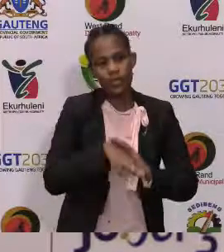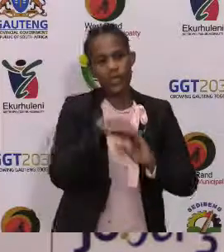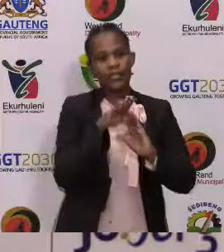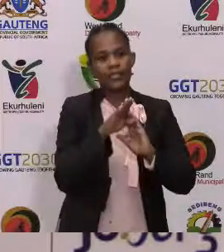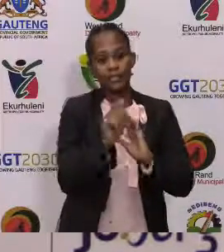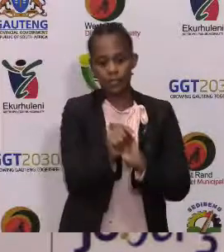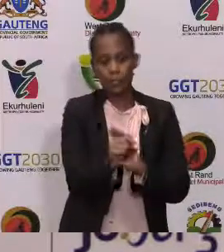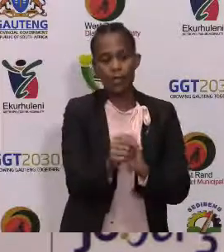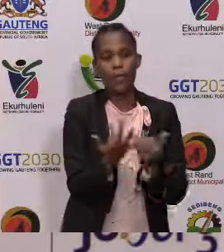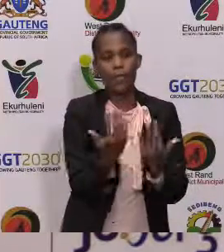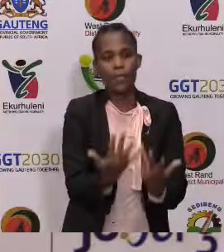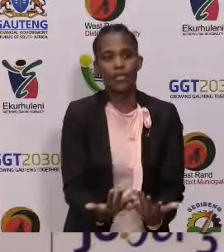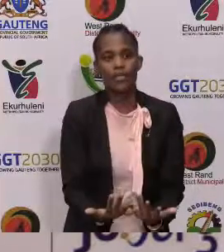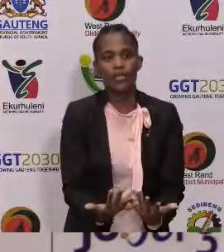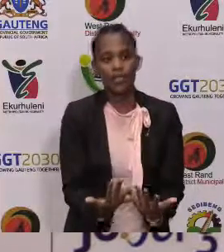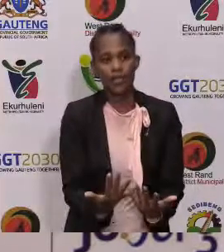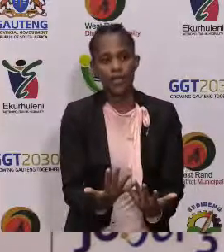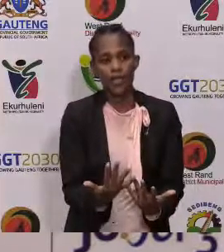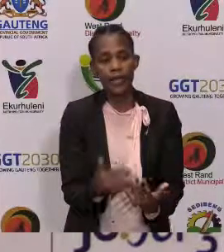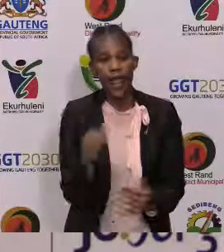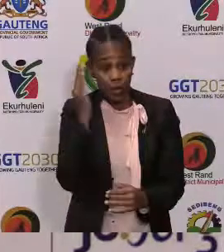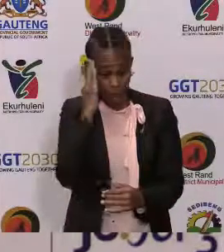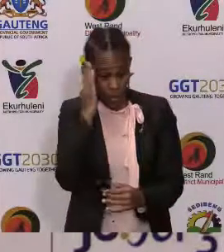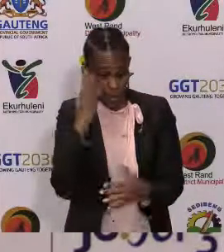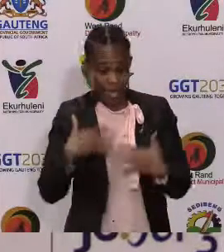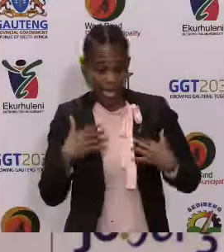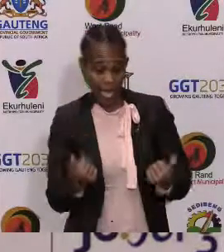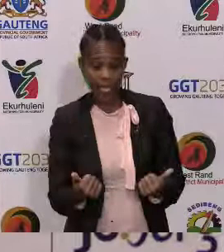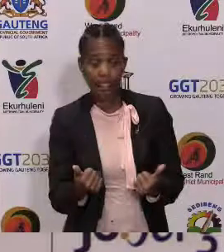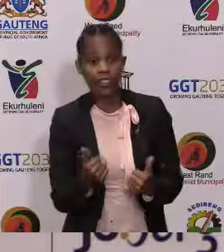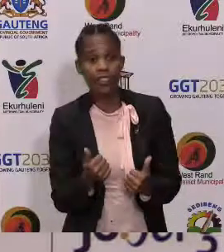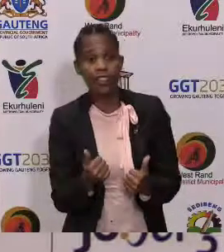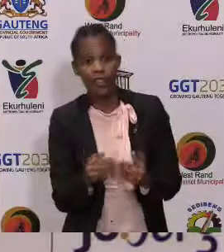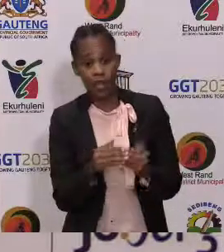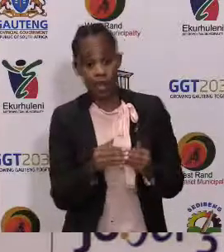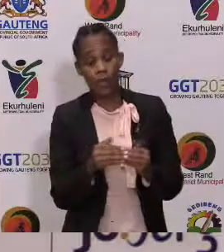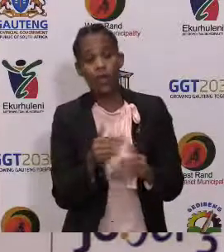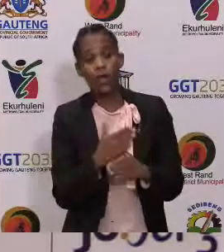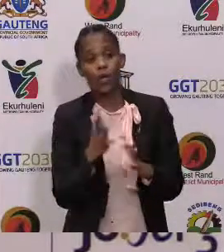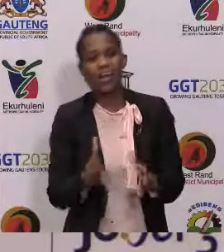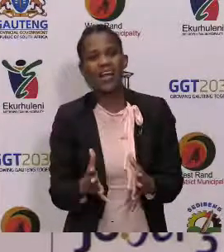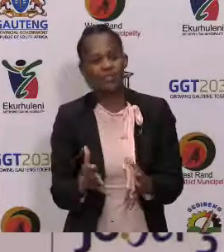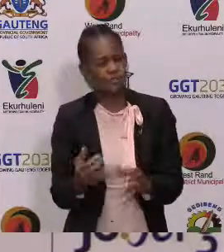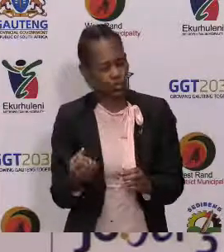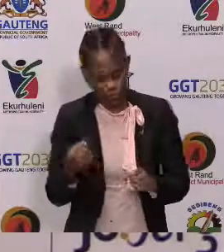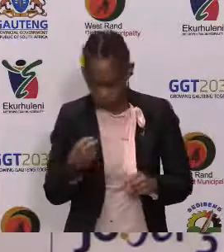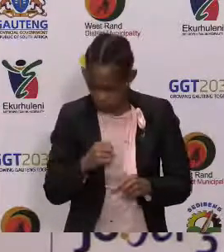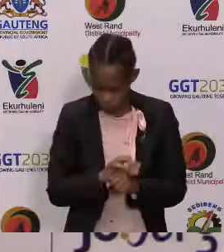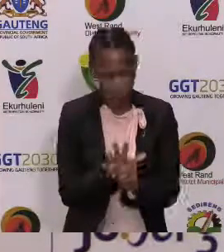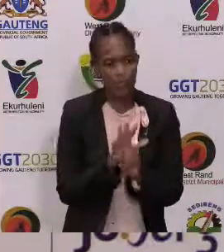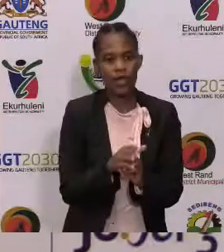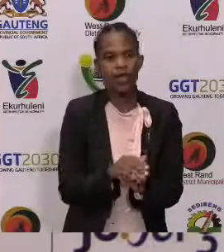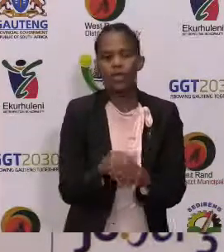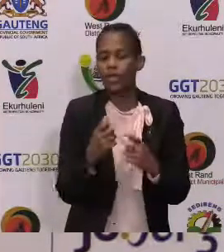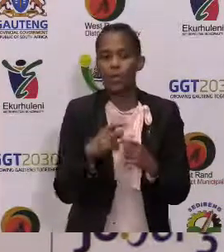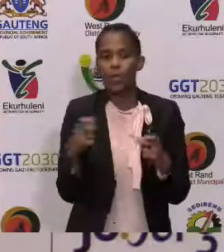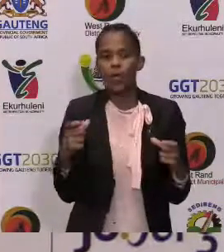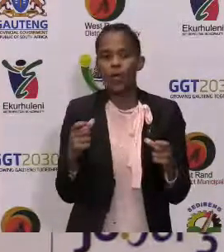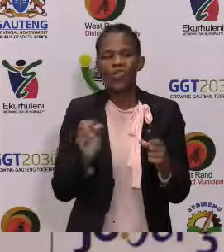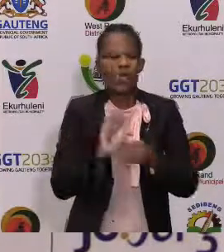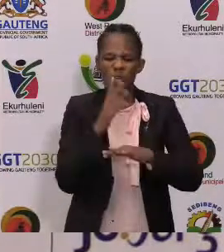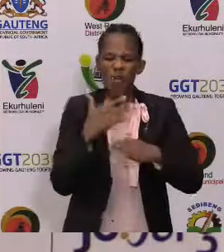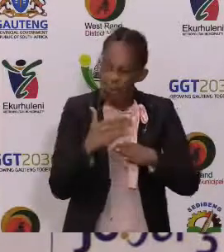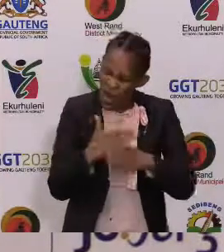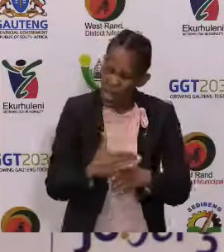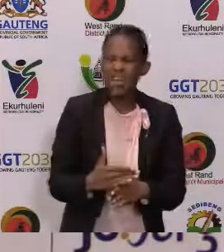for staffing. We know that healthcare workers were severely impacted by being overworked at